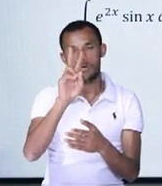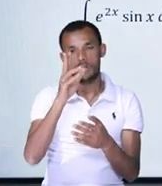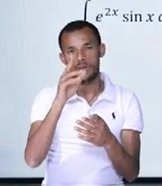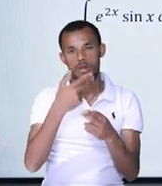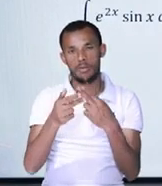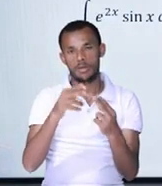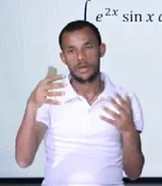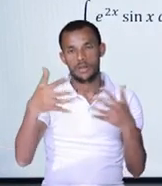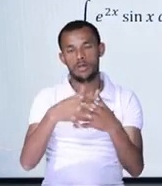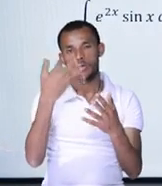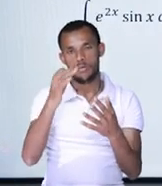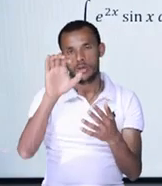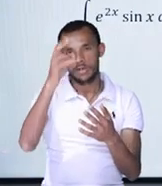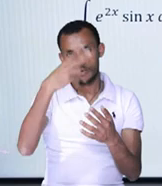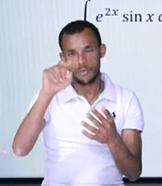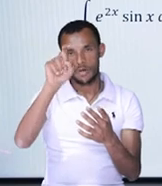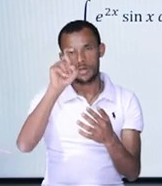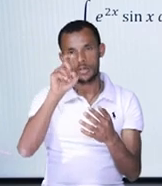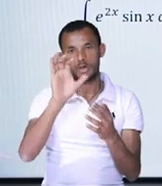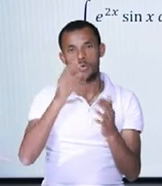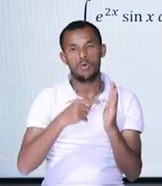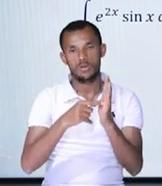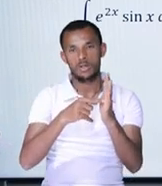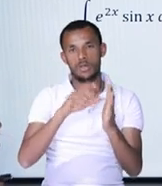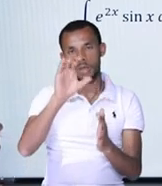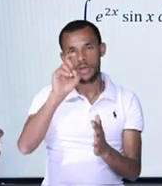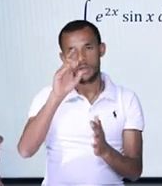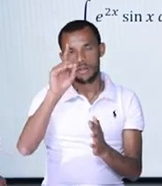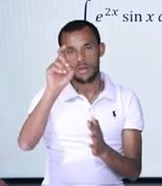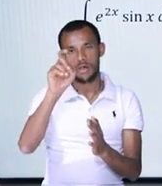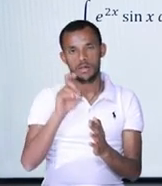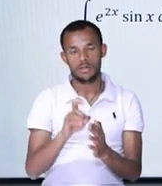integration of e raised to 2x cos x dx.